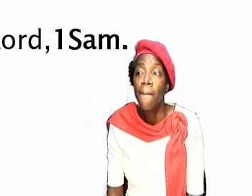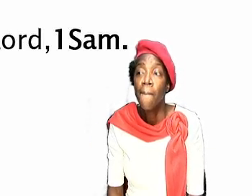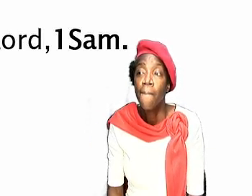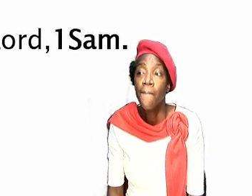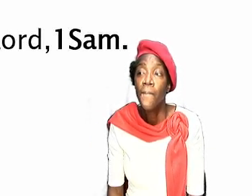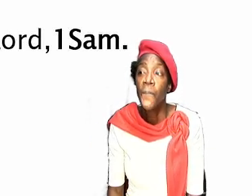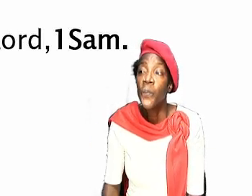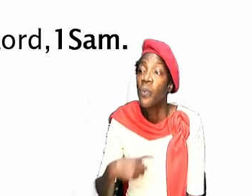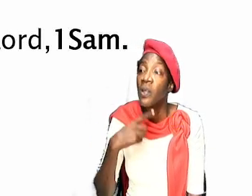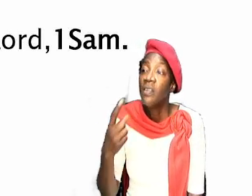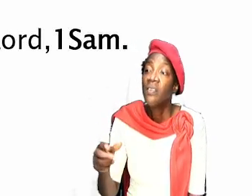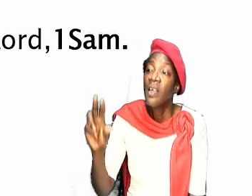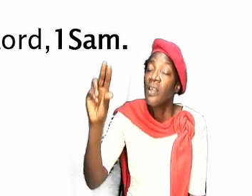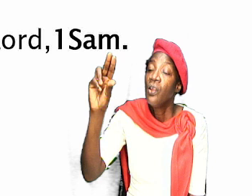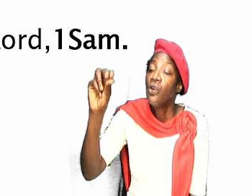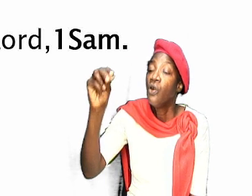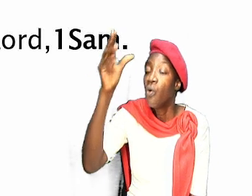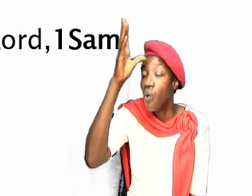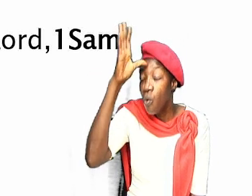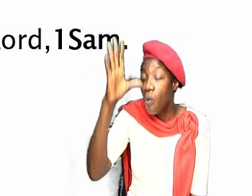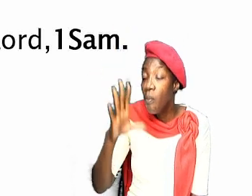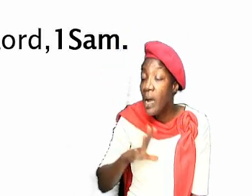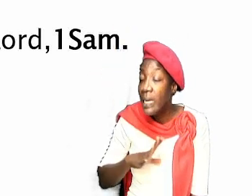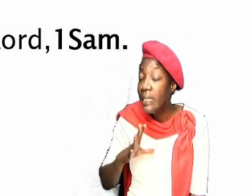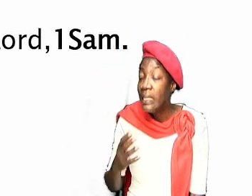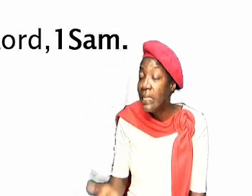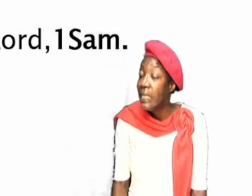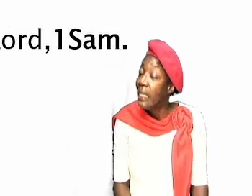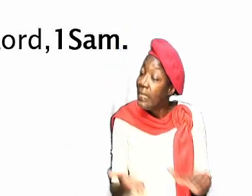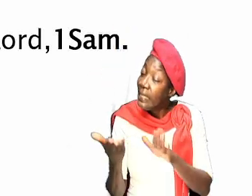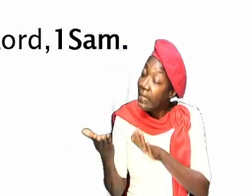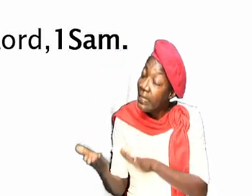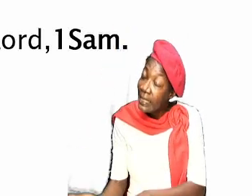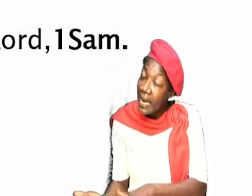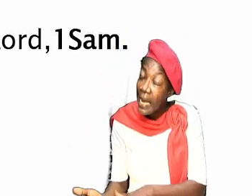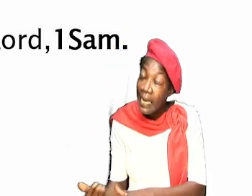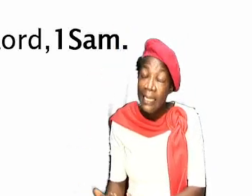He said, no man shall die.